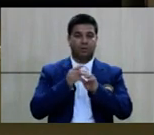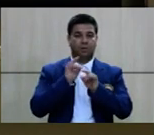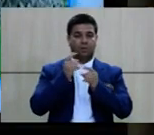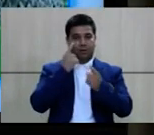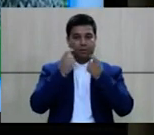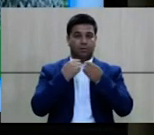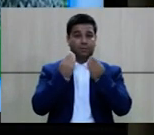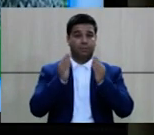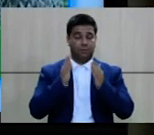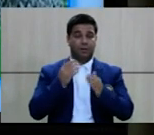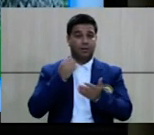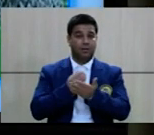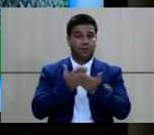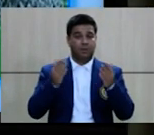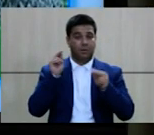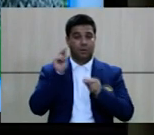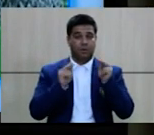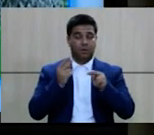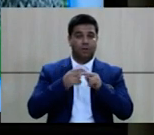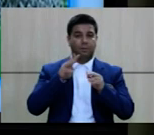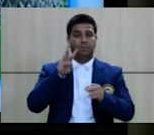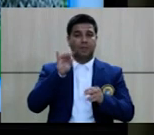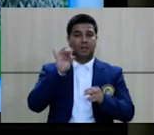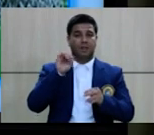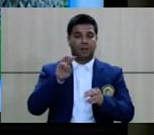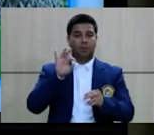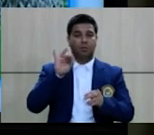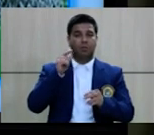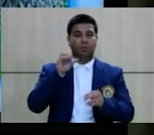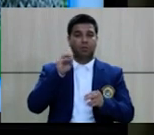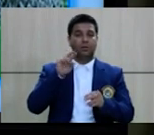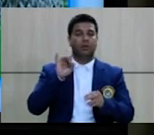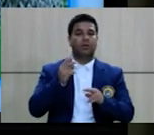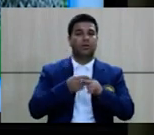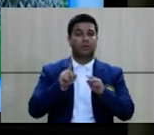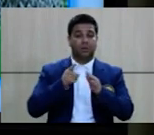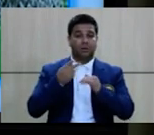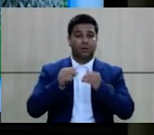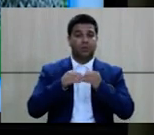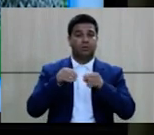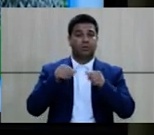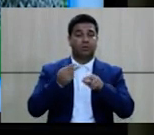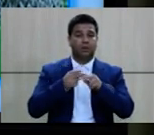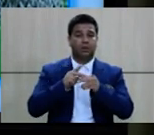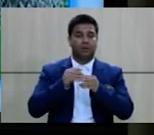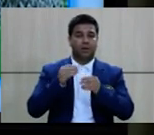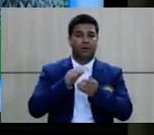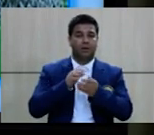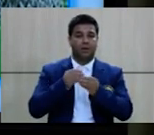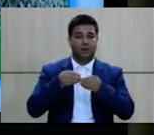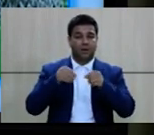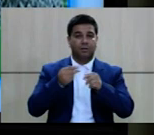olamiz. Aziz o'quvchilar, mineral o'g'itlar o'zi nima? Mineral o'g'itlar bu tuproq eritmasida ionlarga ajrala